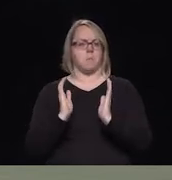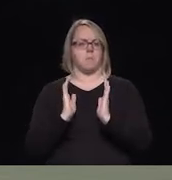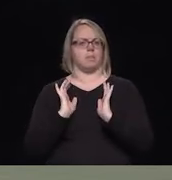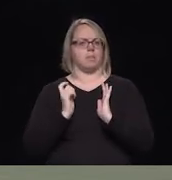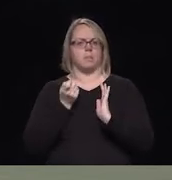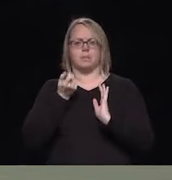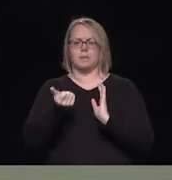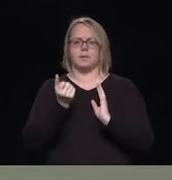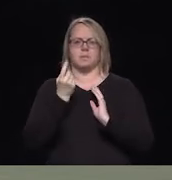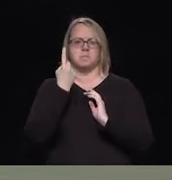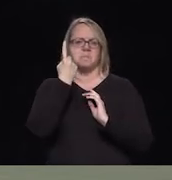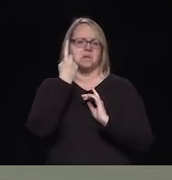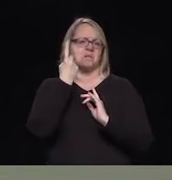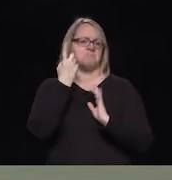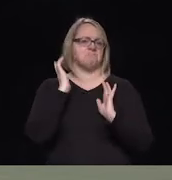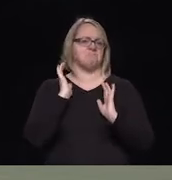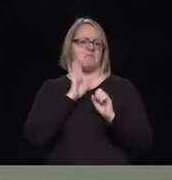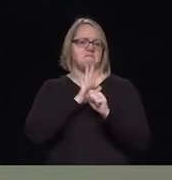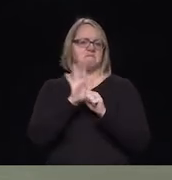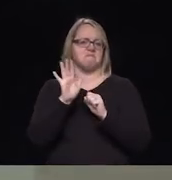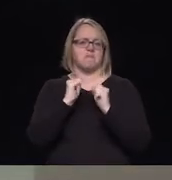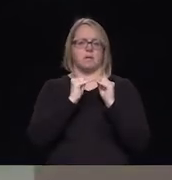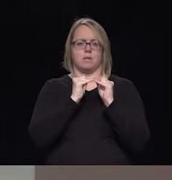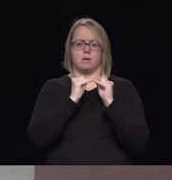And we're going to do a mirror effect.